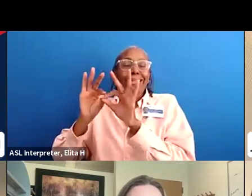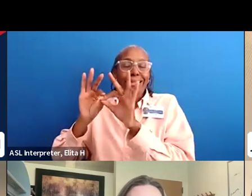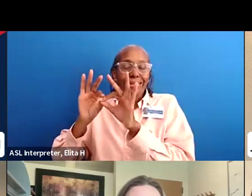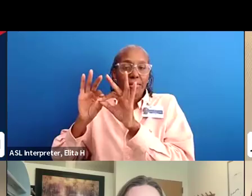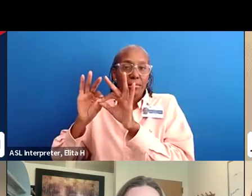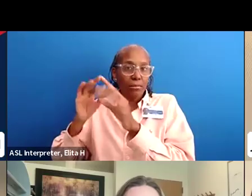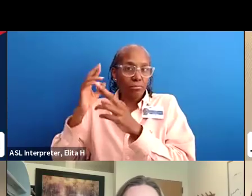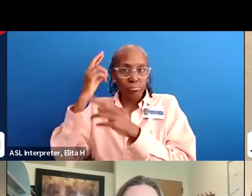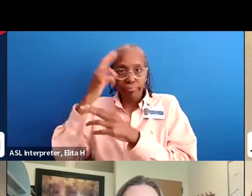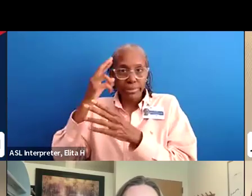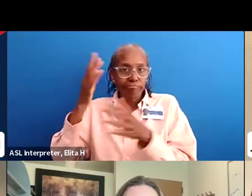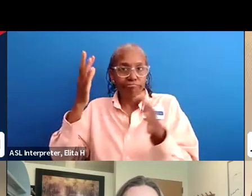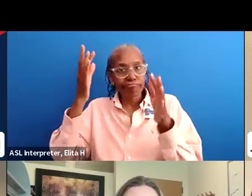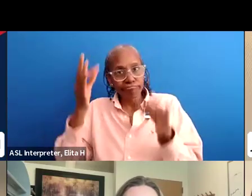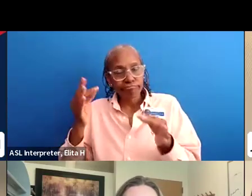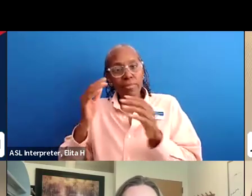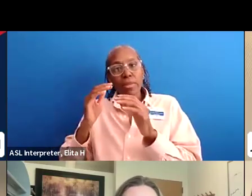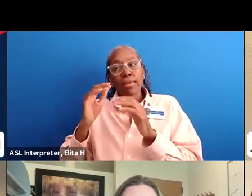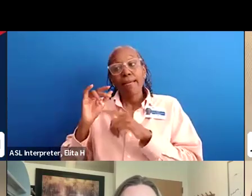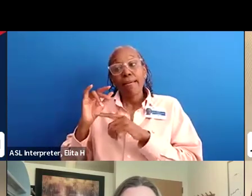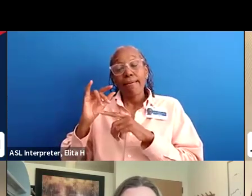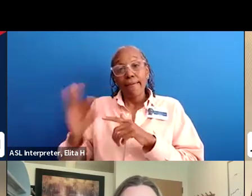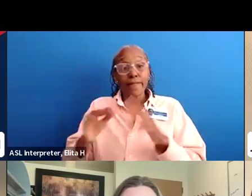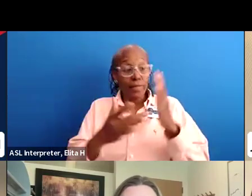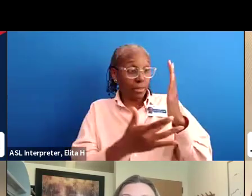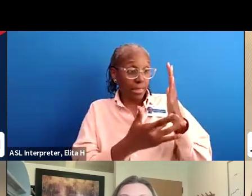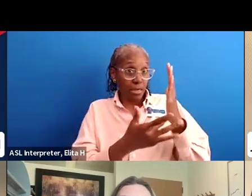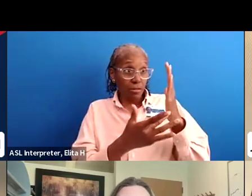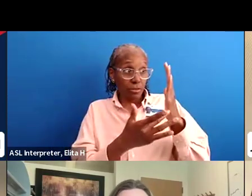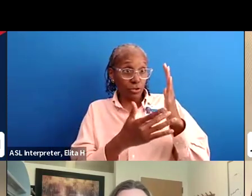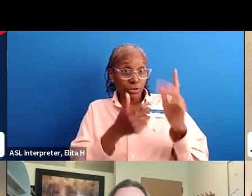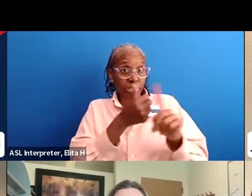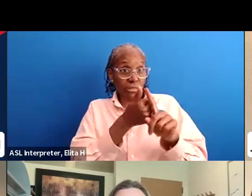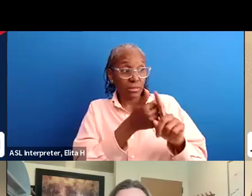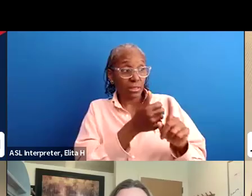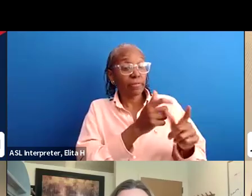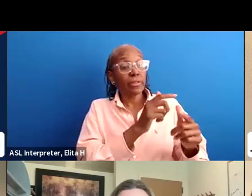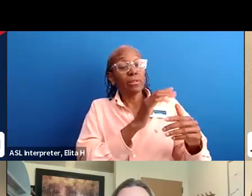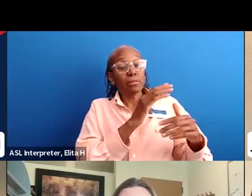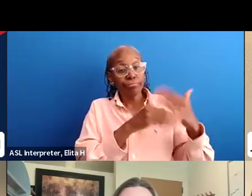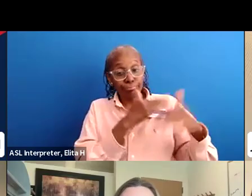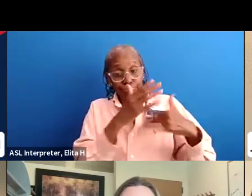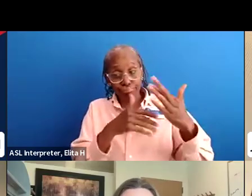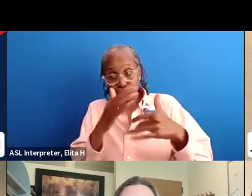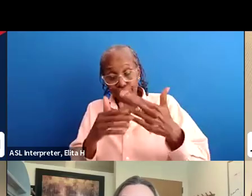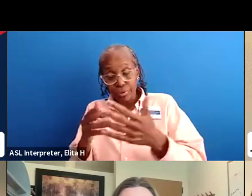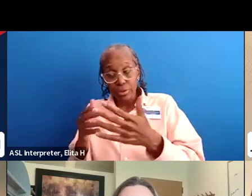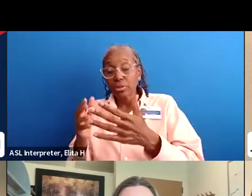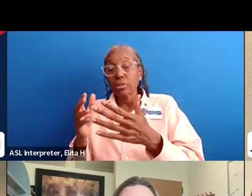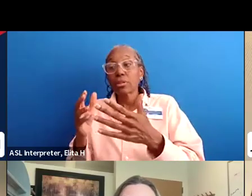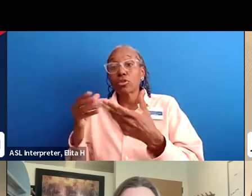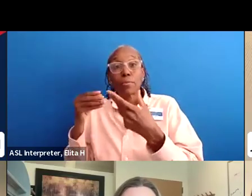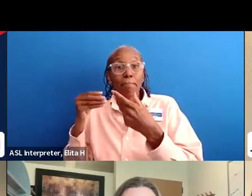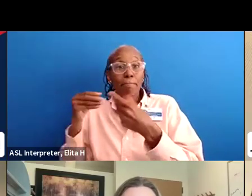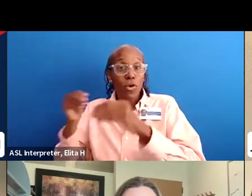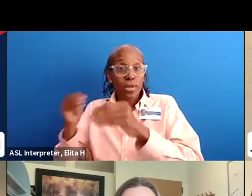in determining how these technologies can come to actually get to market and actually be used